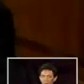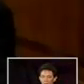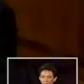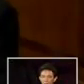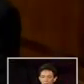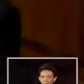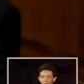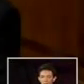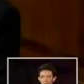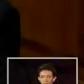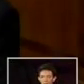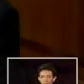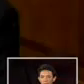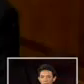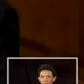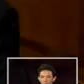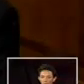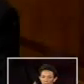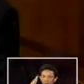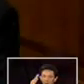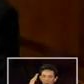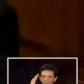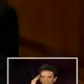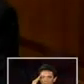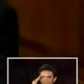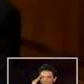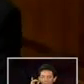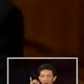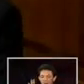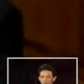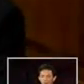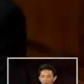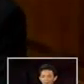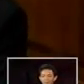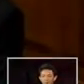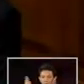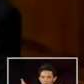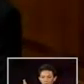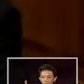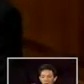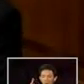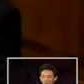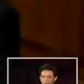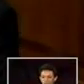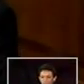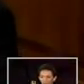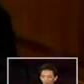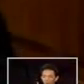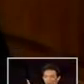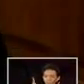that when the revelation of the account had been made there is a bank run that causes the closure of